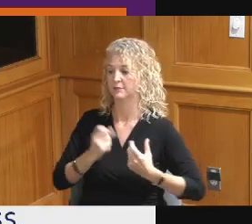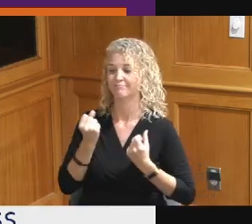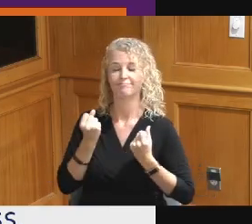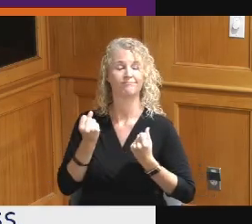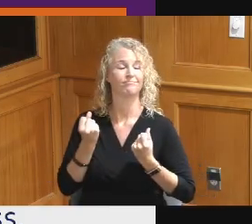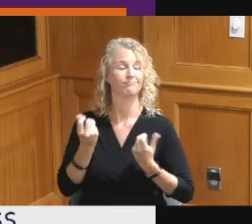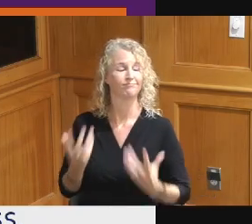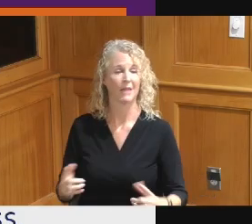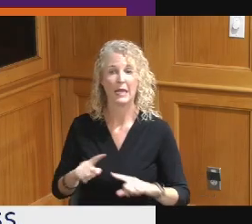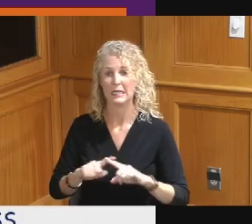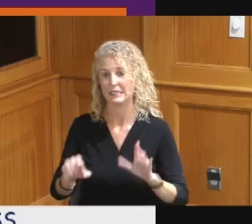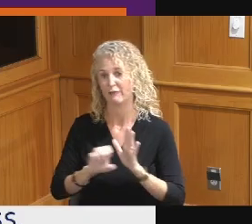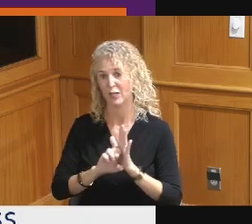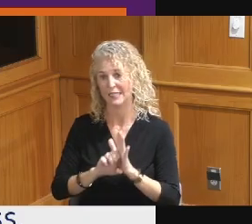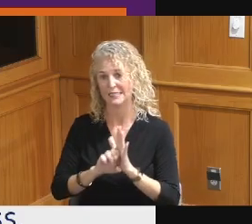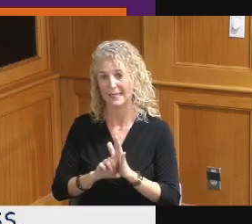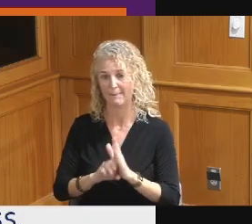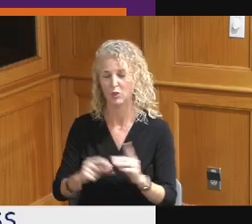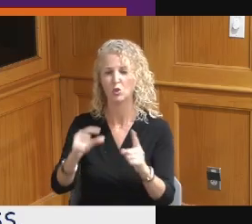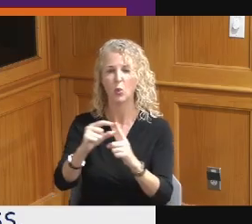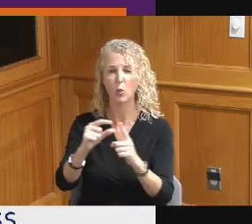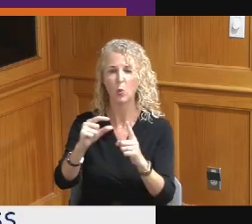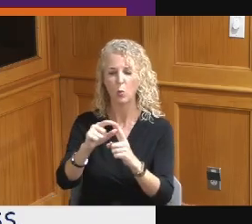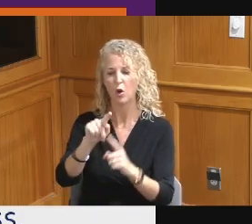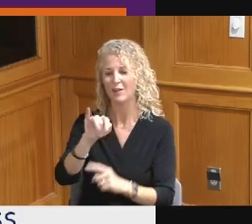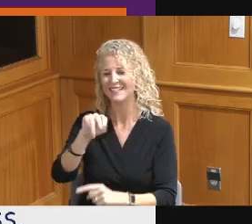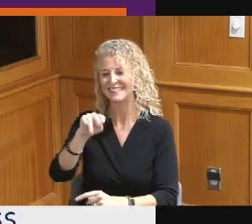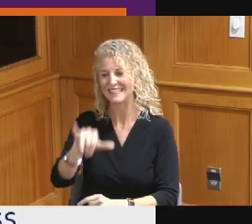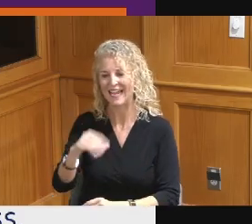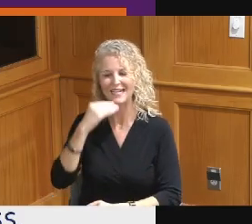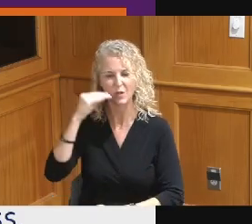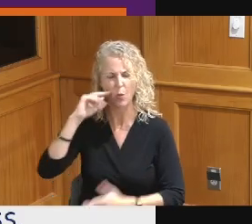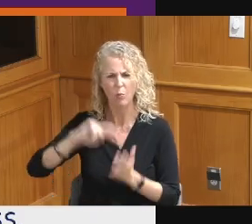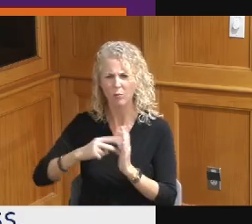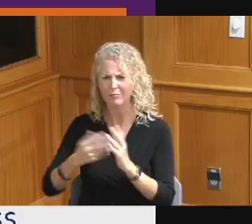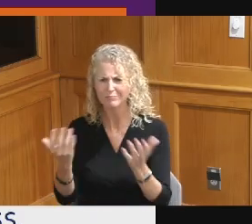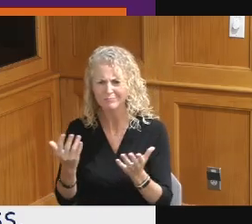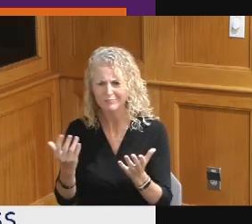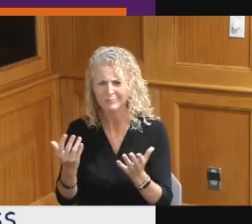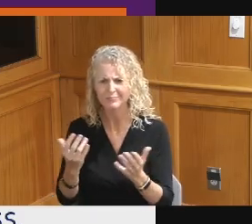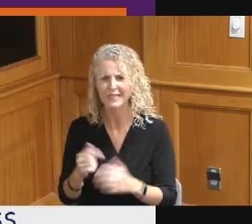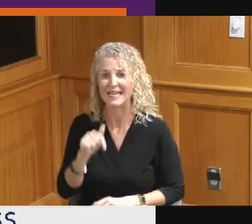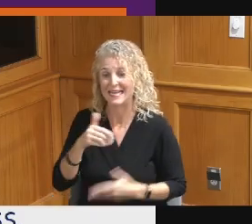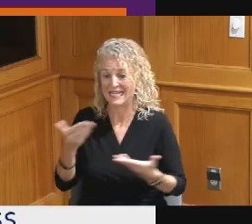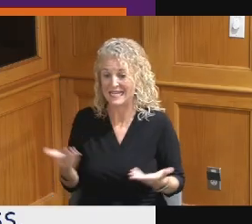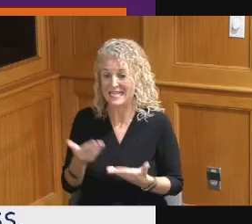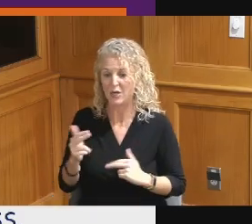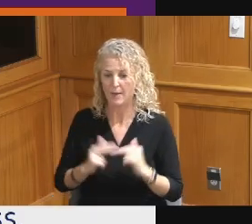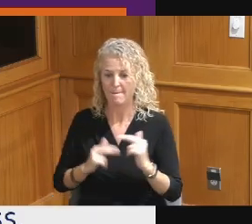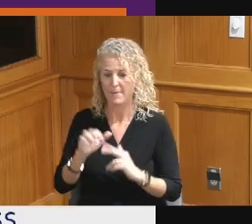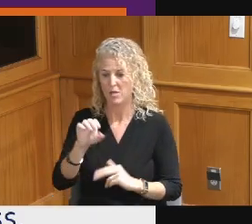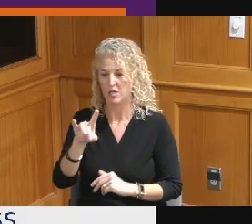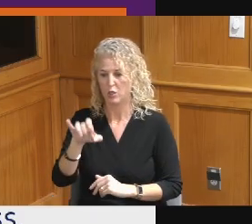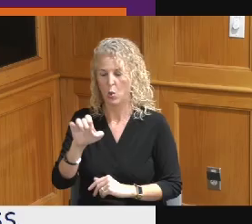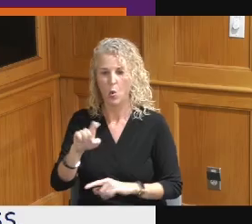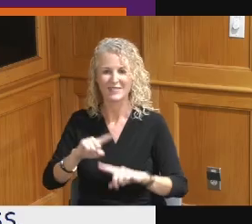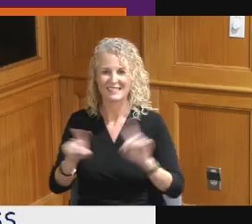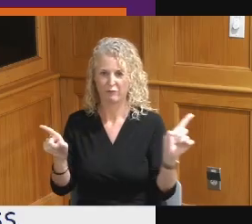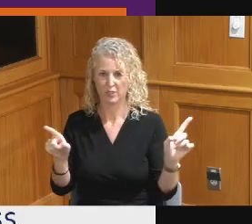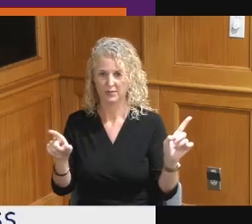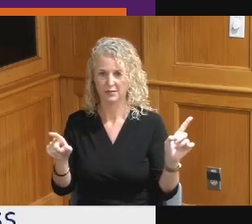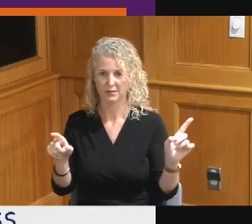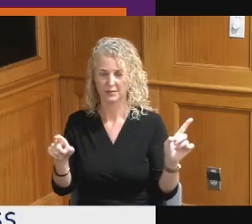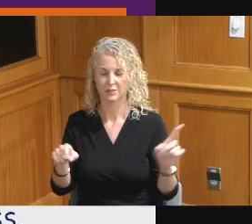what people call tiny homes around the country that we looked into that don't meet the building code standards. So they're just too small. They don't